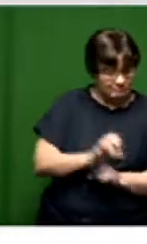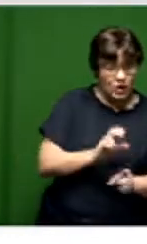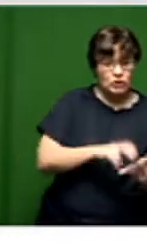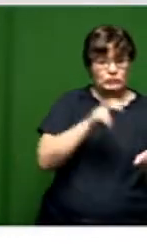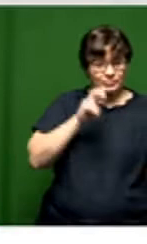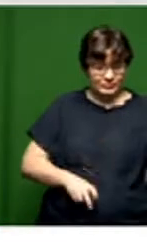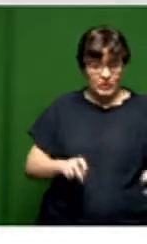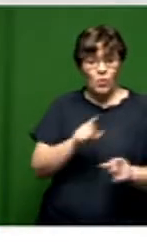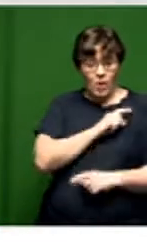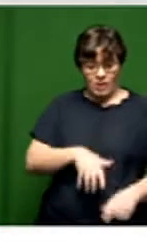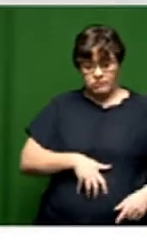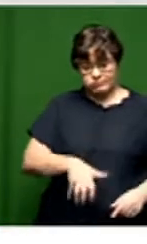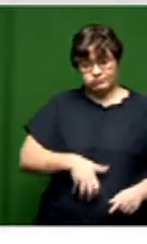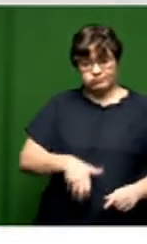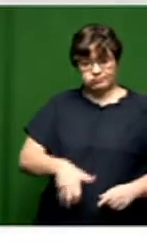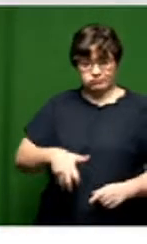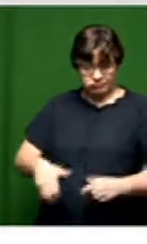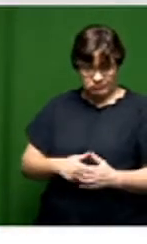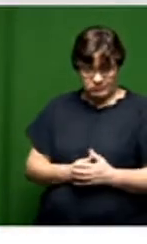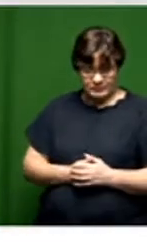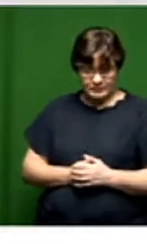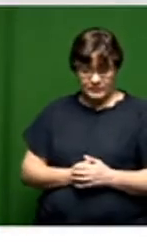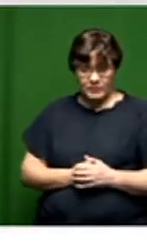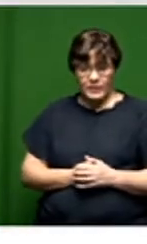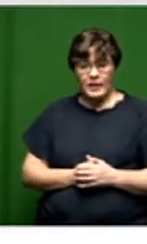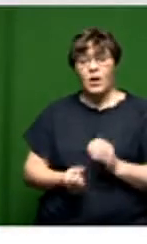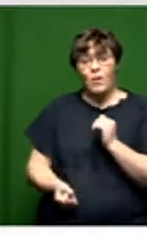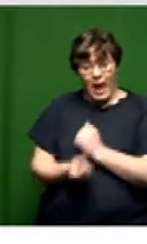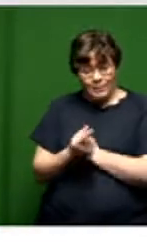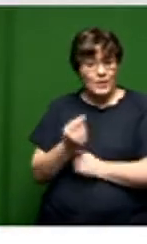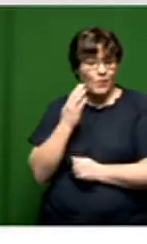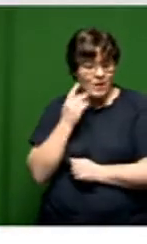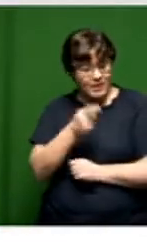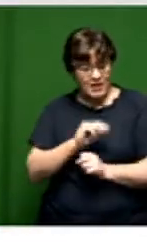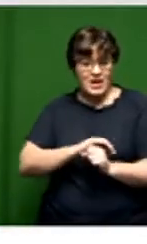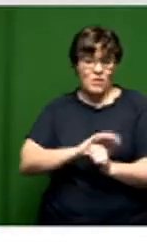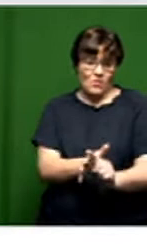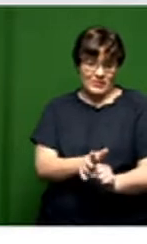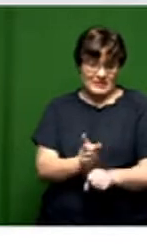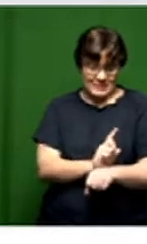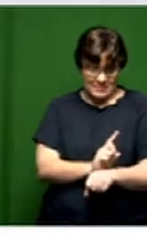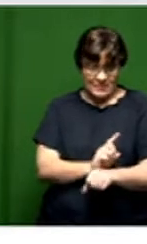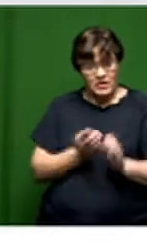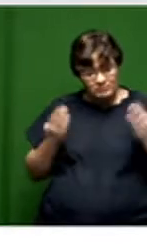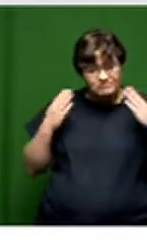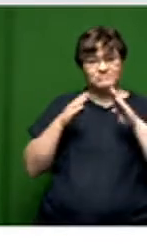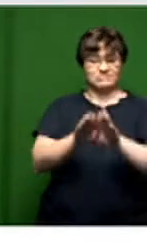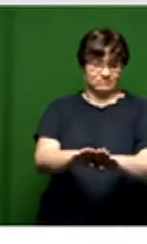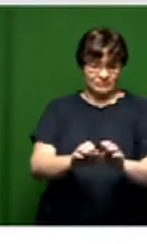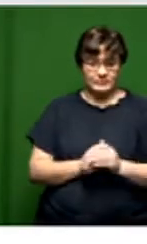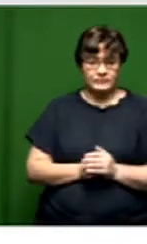out of school due to teenage pregnancies that have occurred during this pandemic and the subsequent